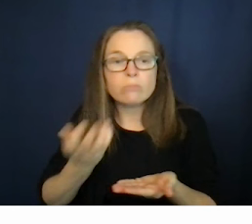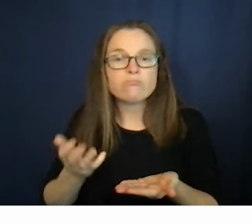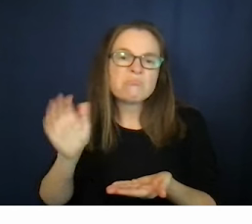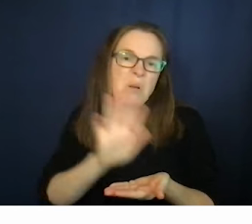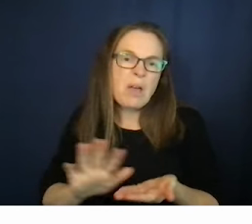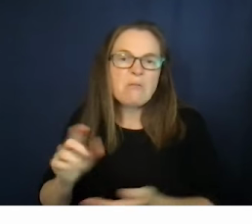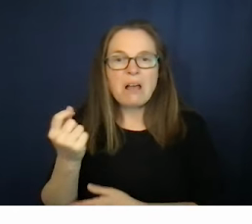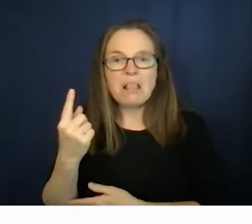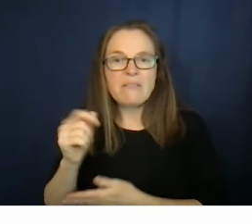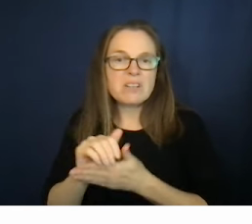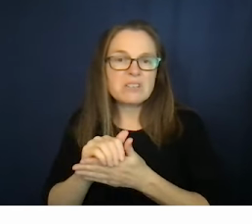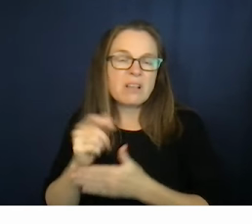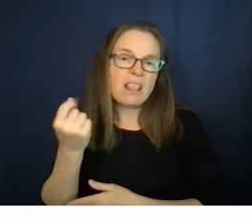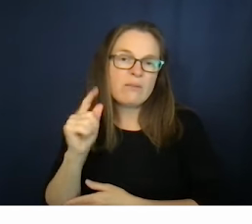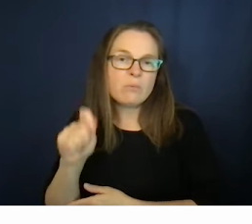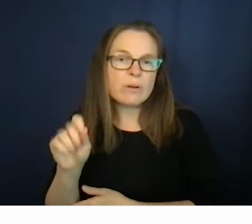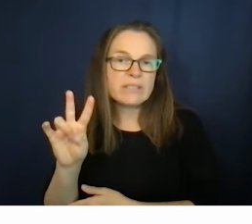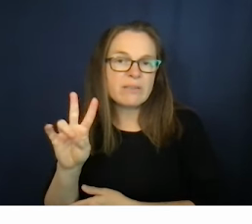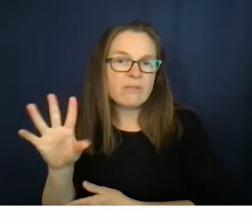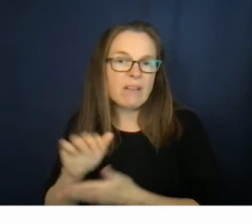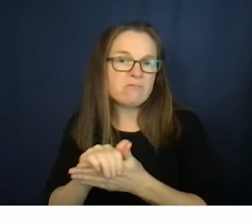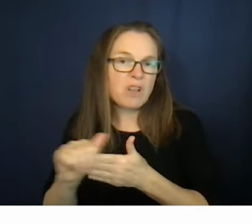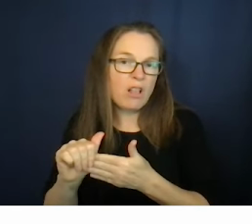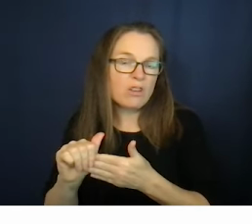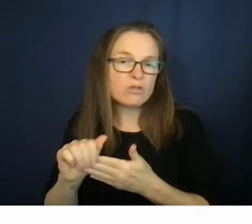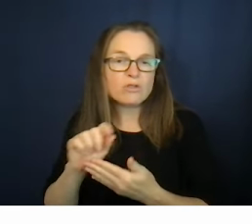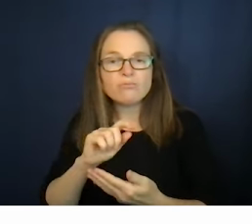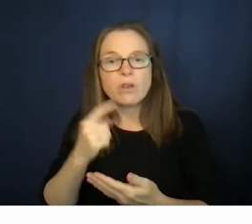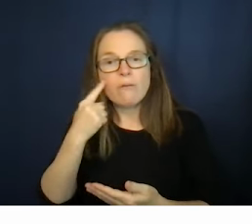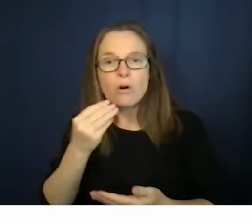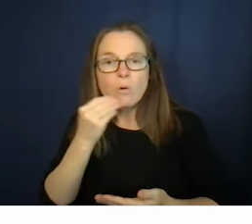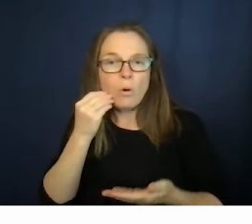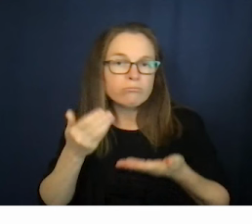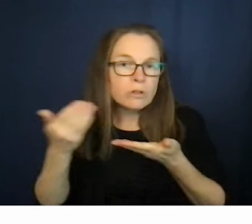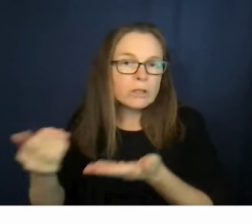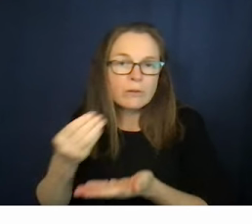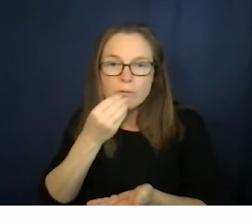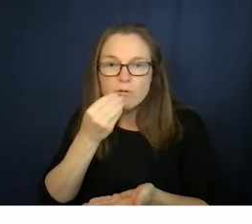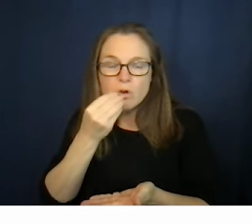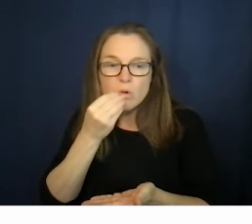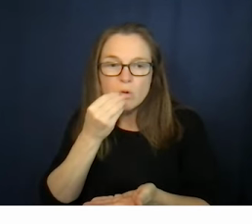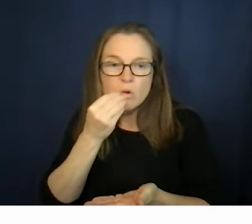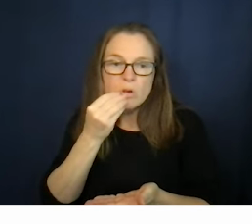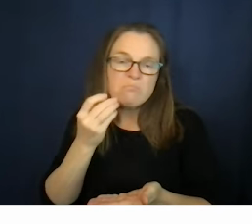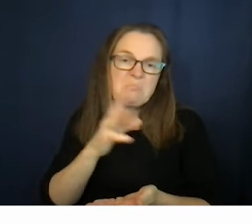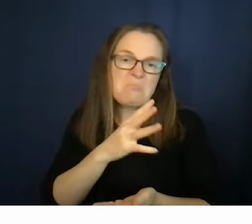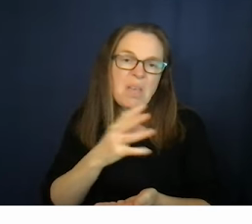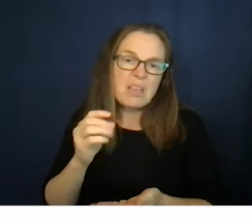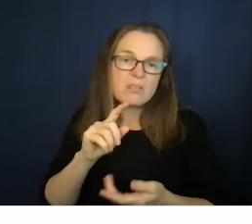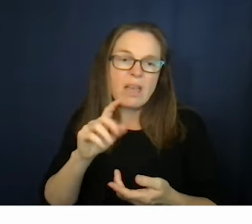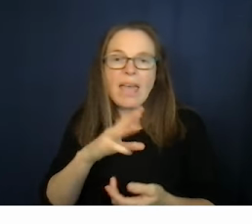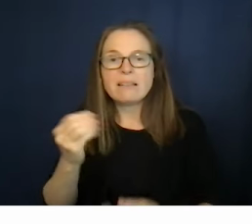about $11.75, somewhere around there for home delivered meals, and about $17